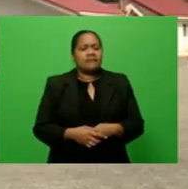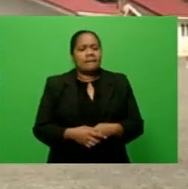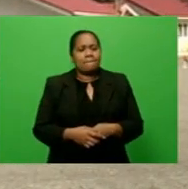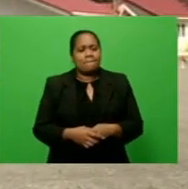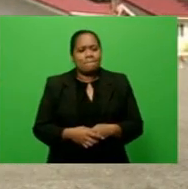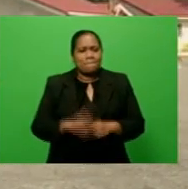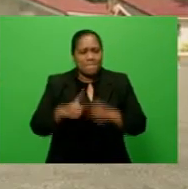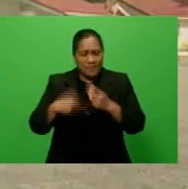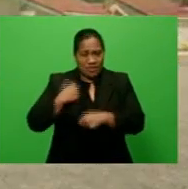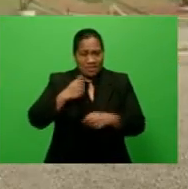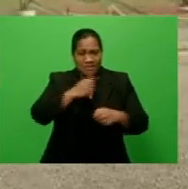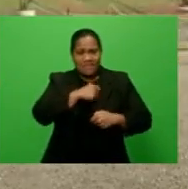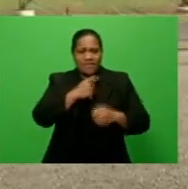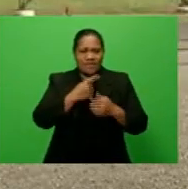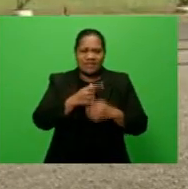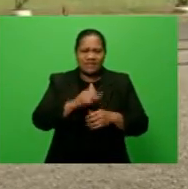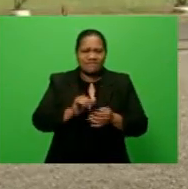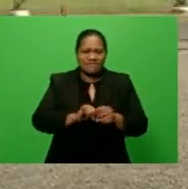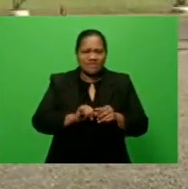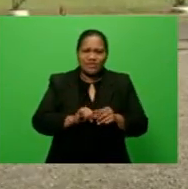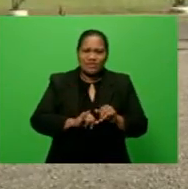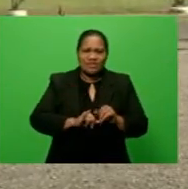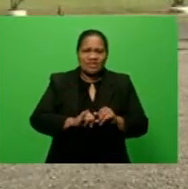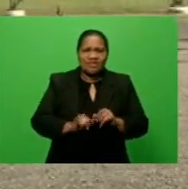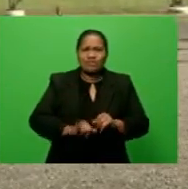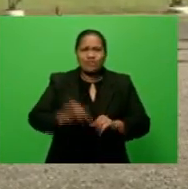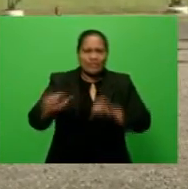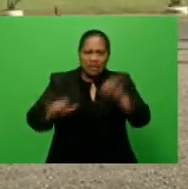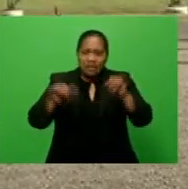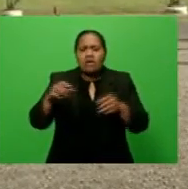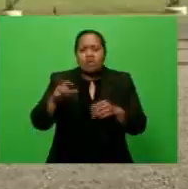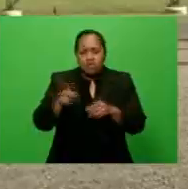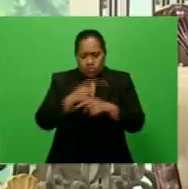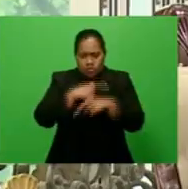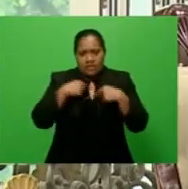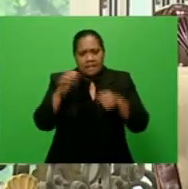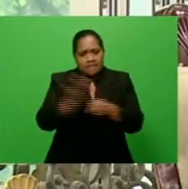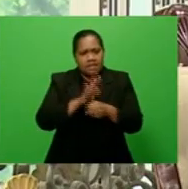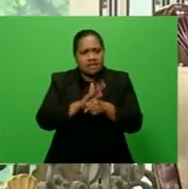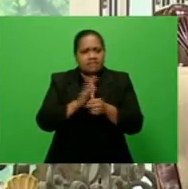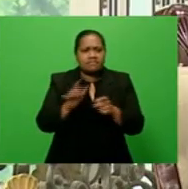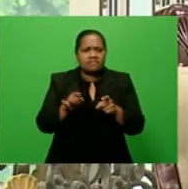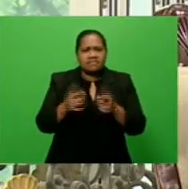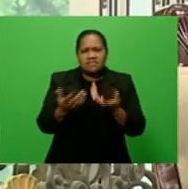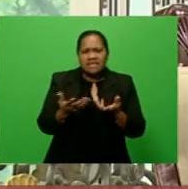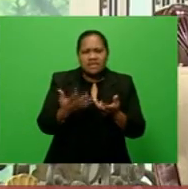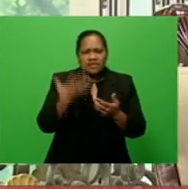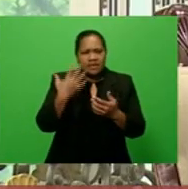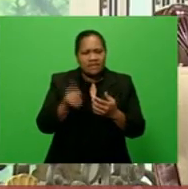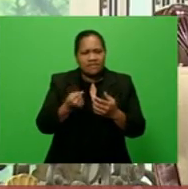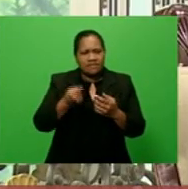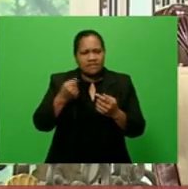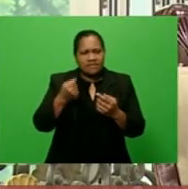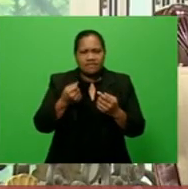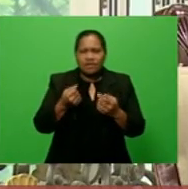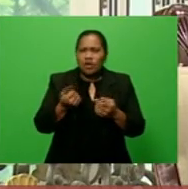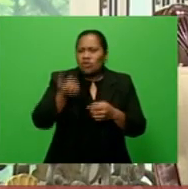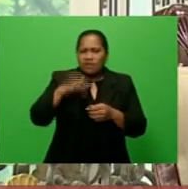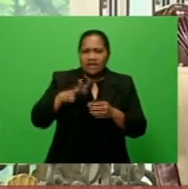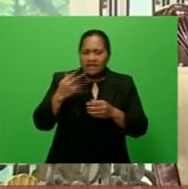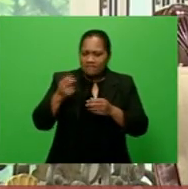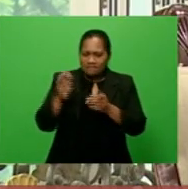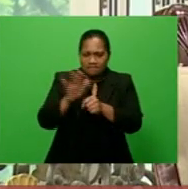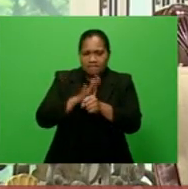we made a mark for ourselves. We were branded as good jungle fighters, and I think the